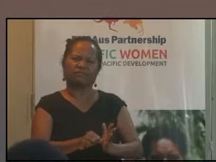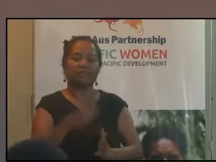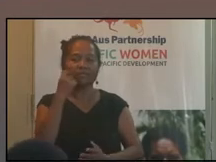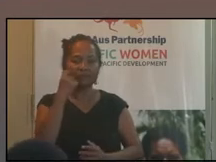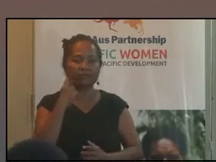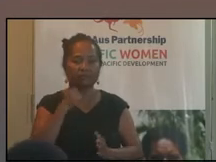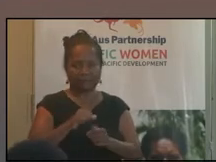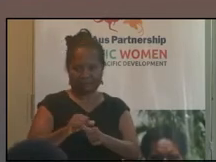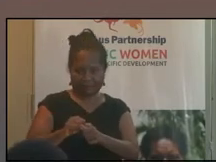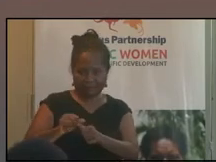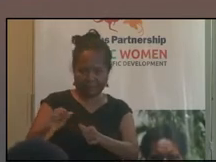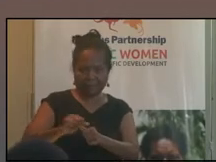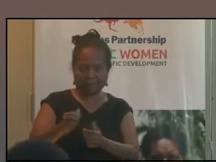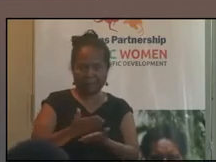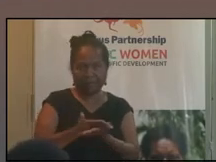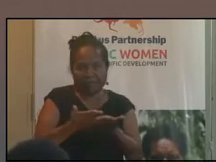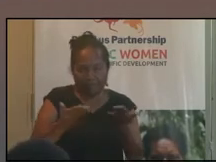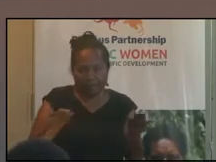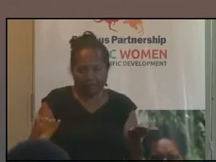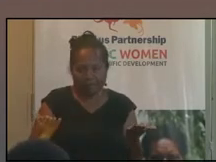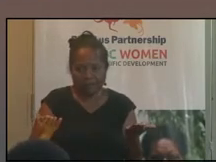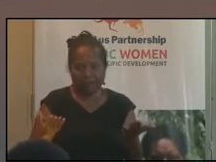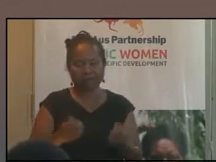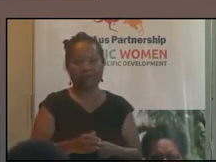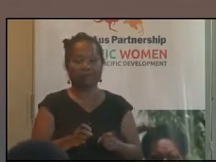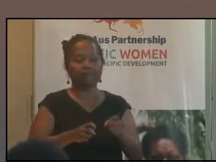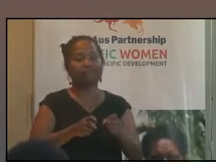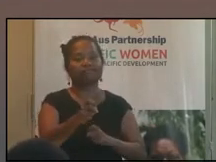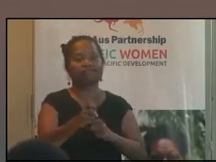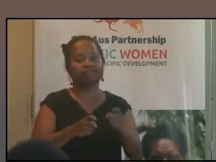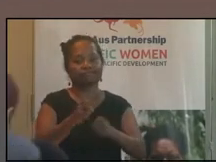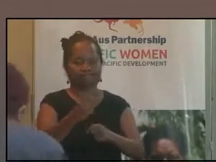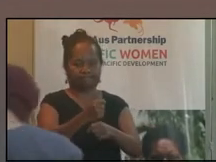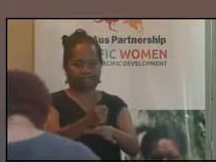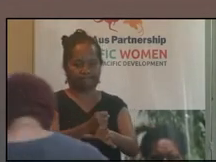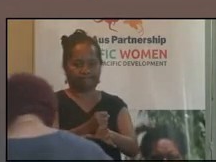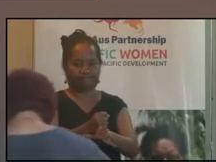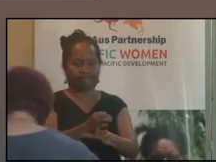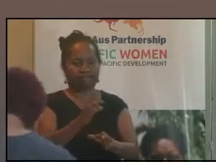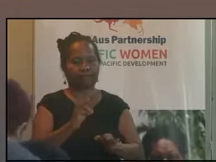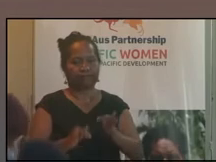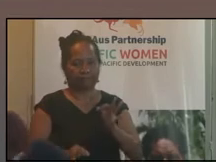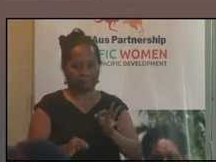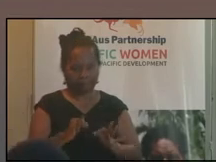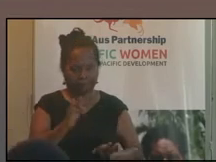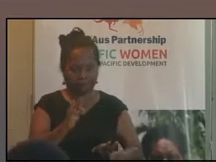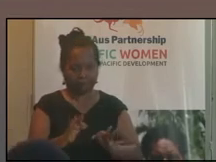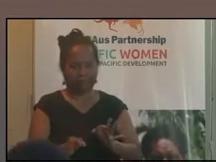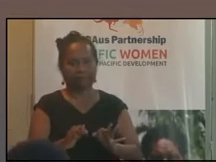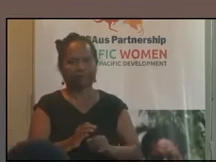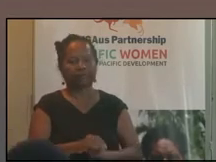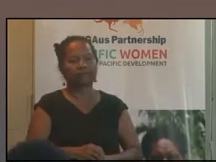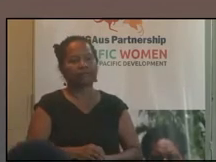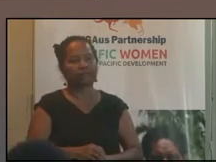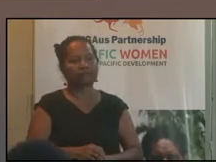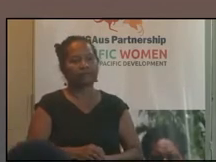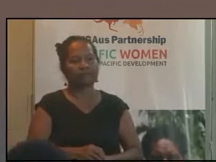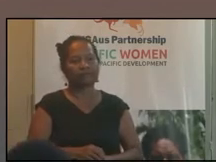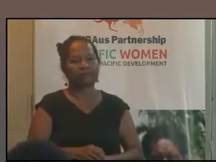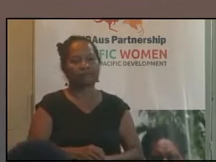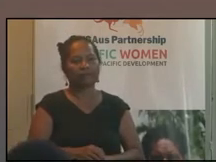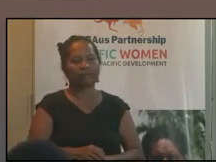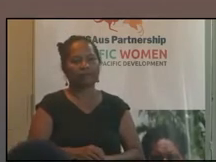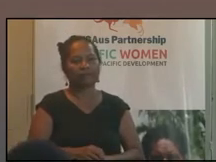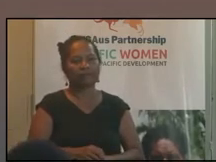see how far we can go ahead in terms of implementing the government decision to create the five regional seats. It's based